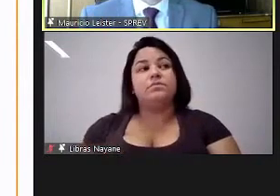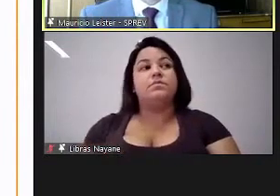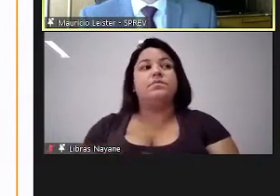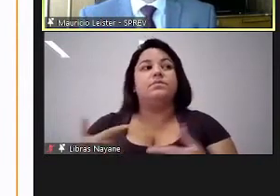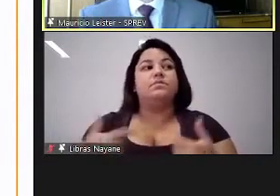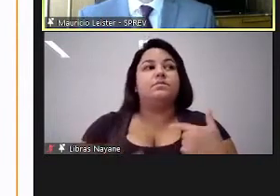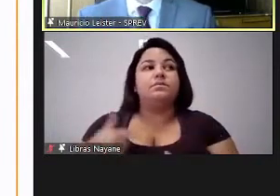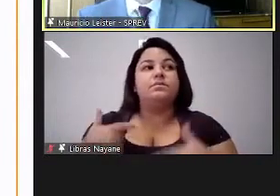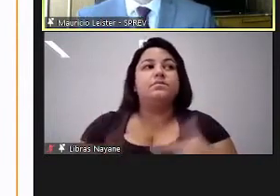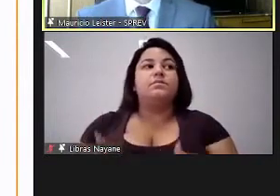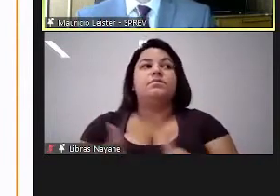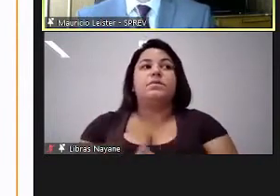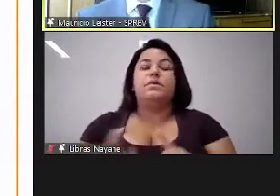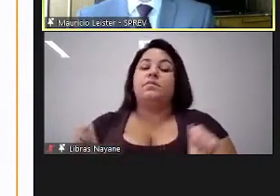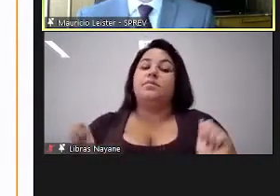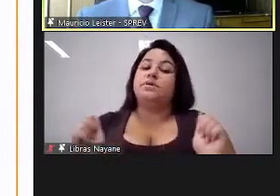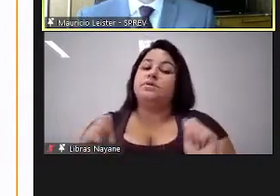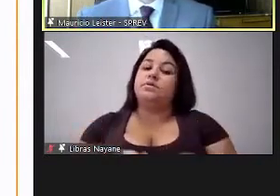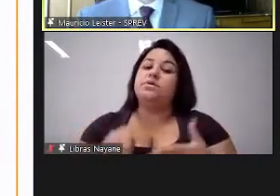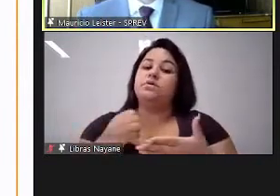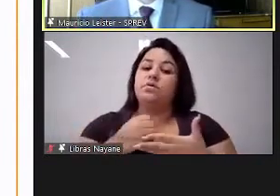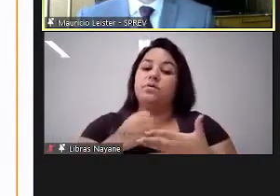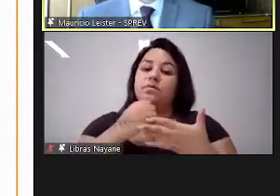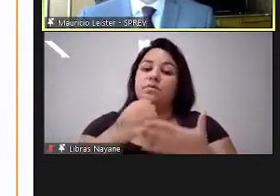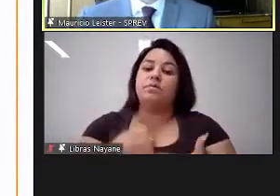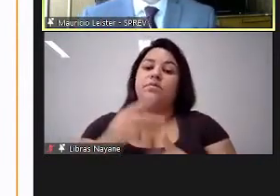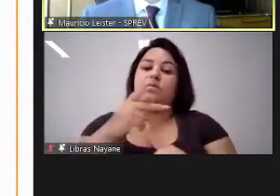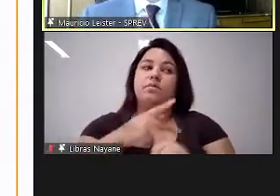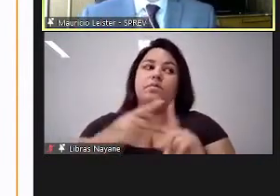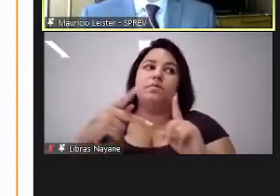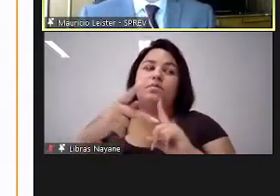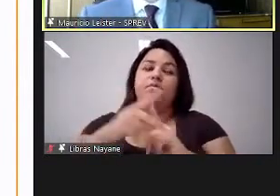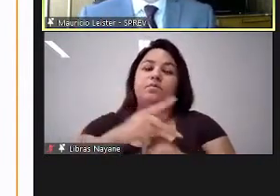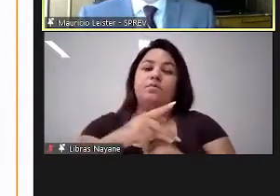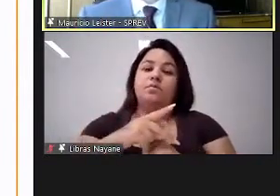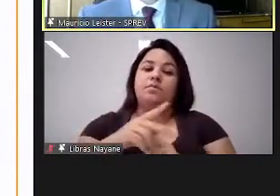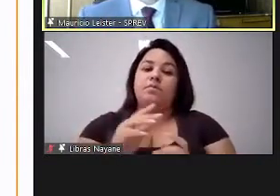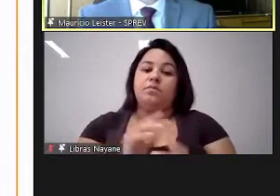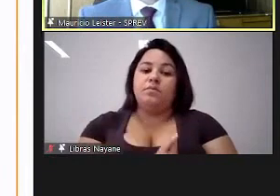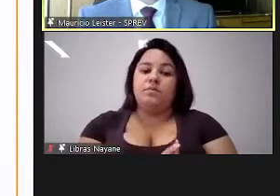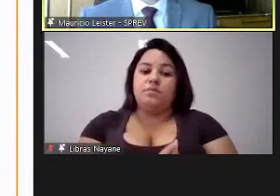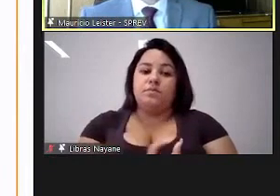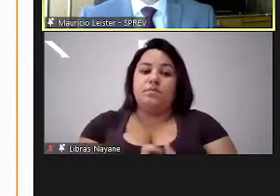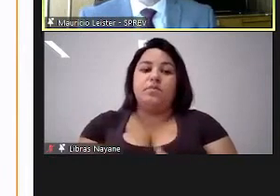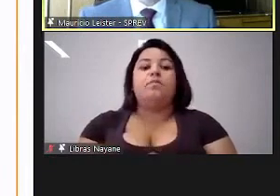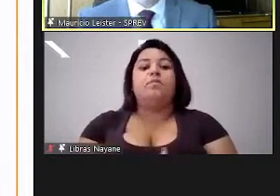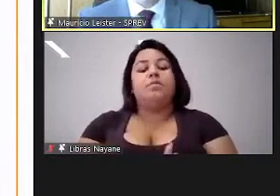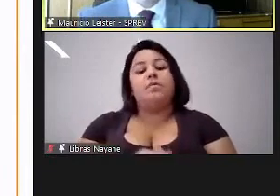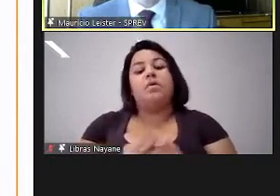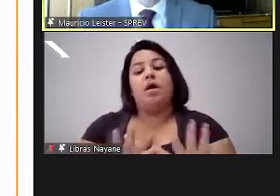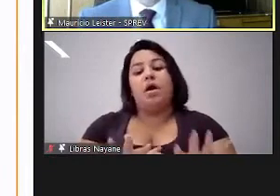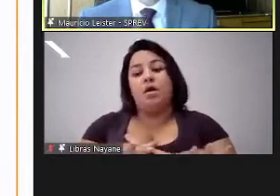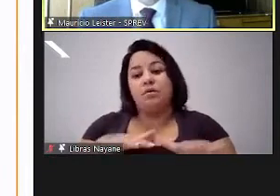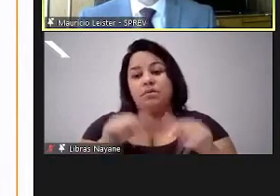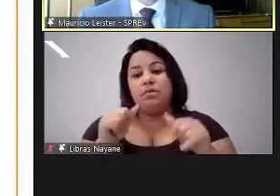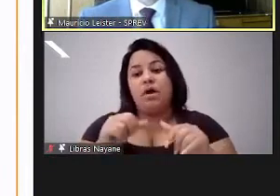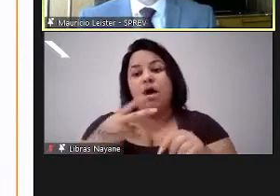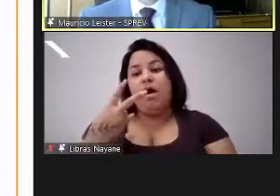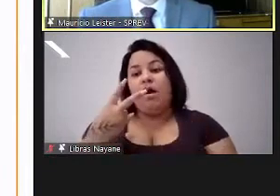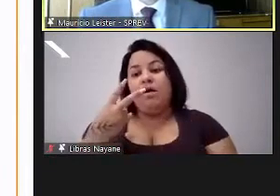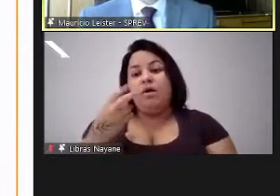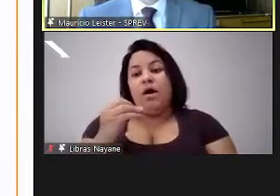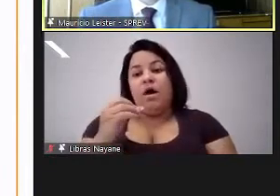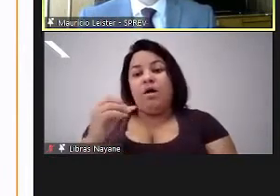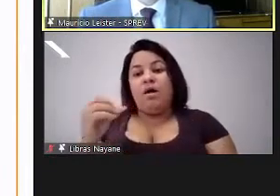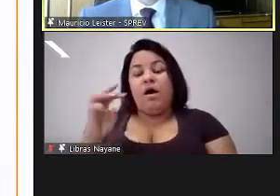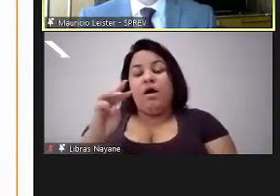aid this process of implementation. And they needed to, for example, reach